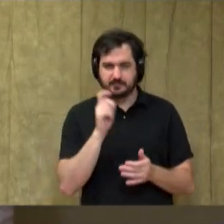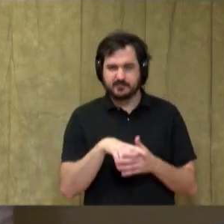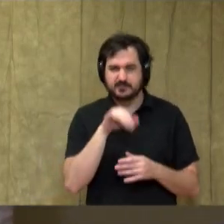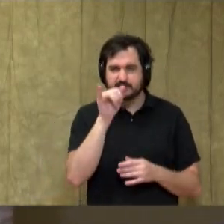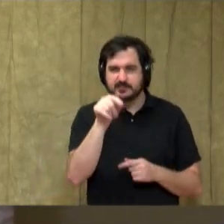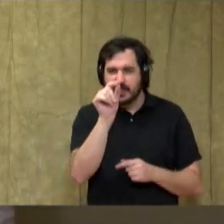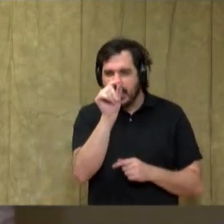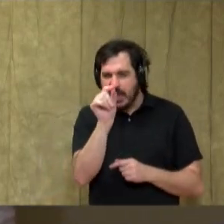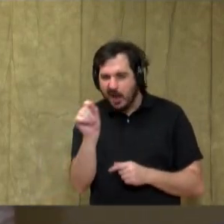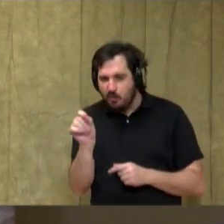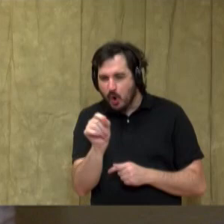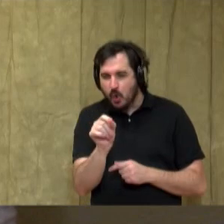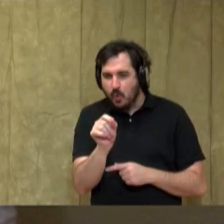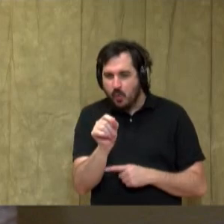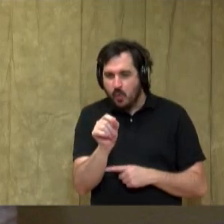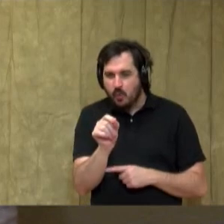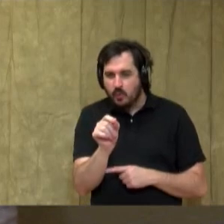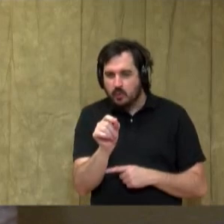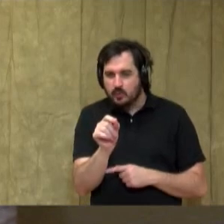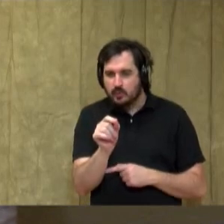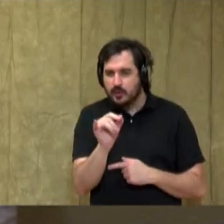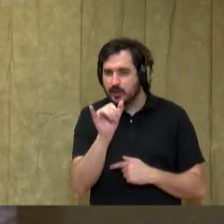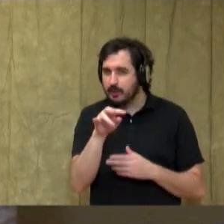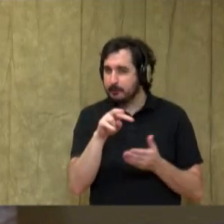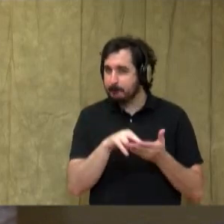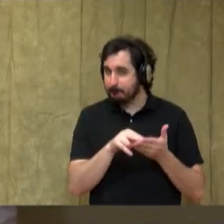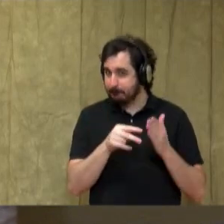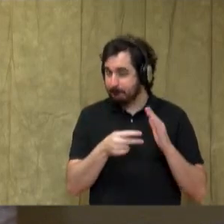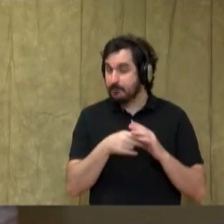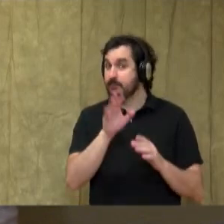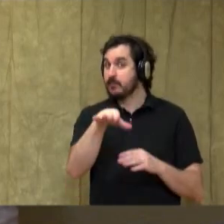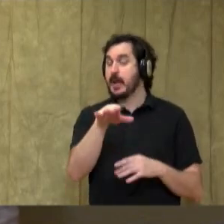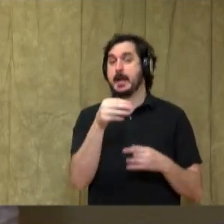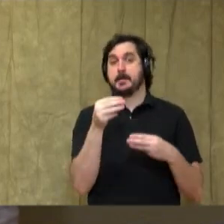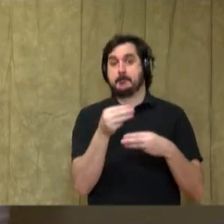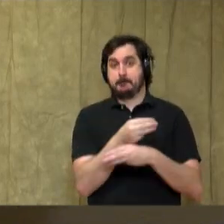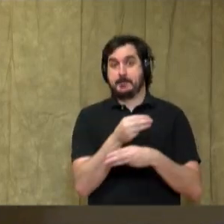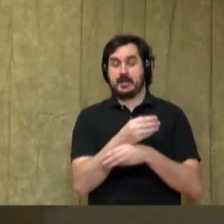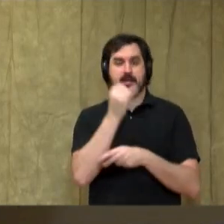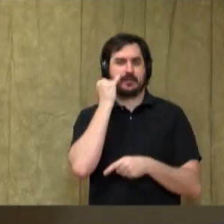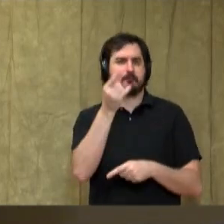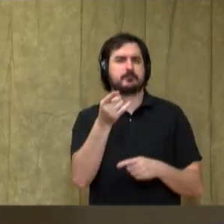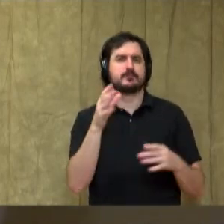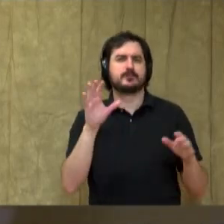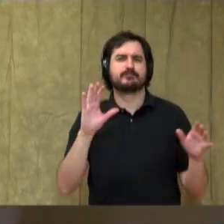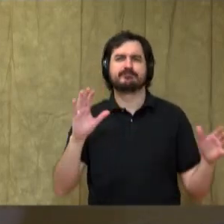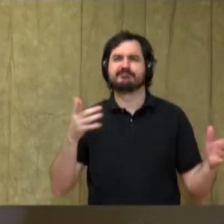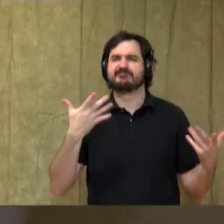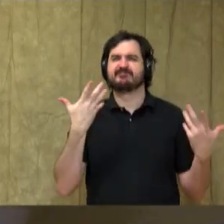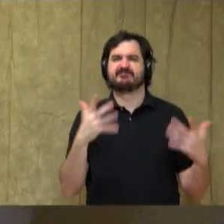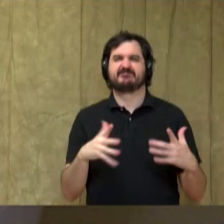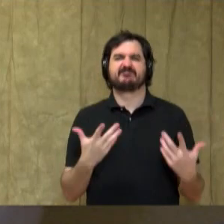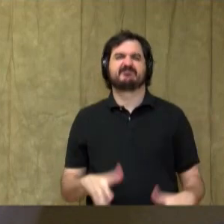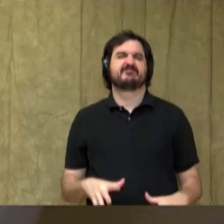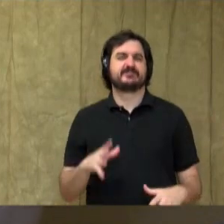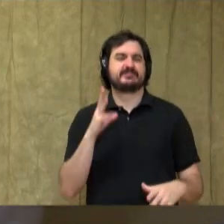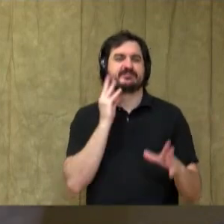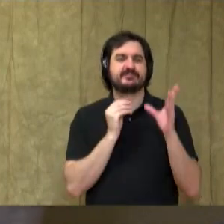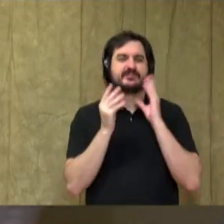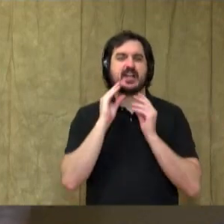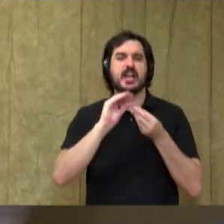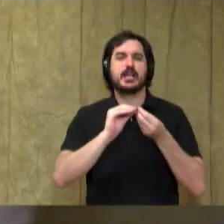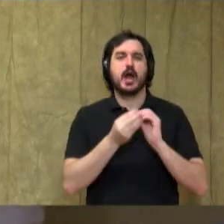there? That means in math, and if you've been doing number lines this school year, and if you did number lines in 4th grade and 3rd